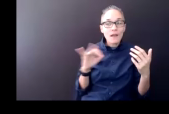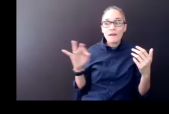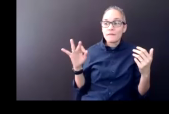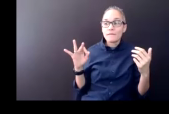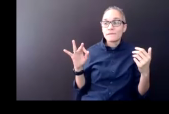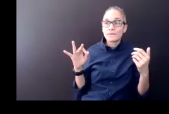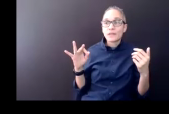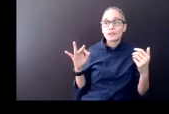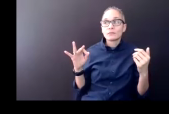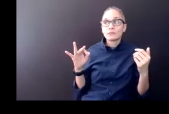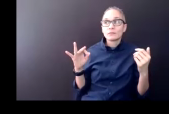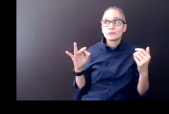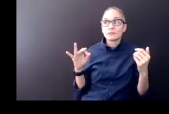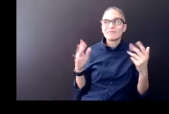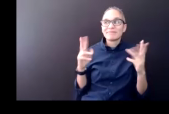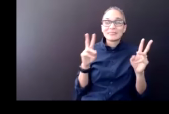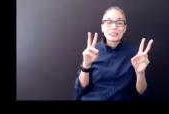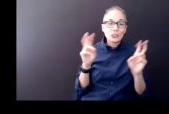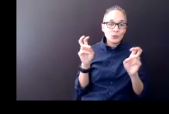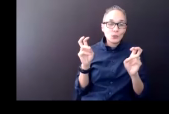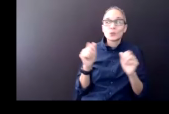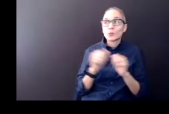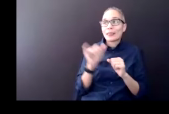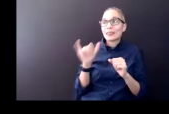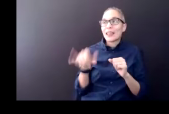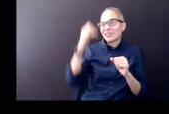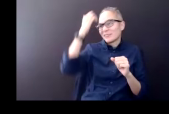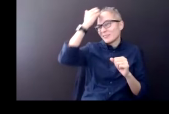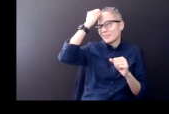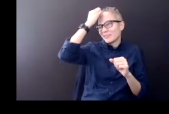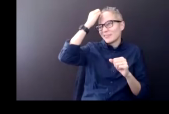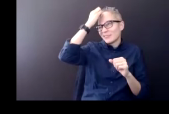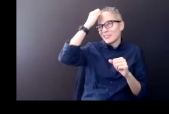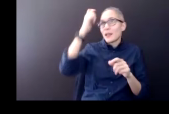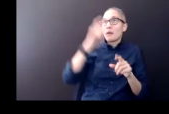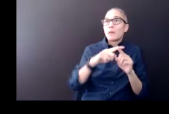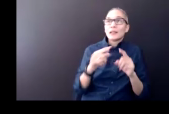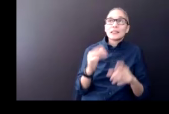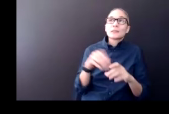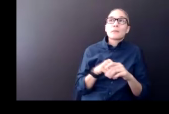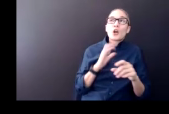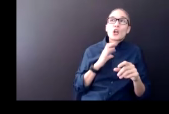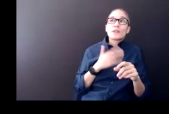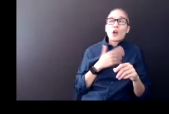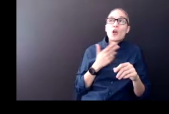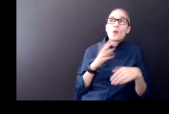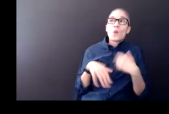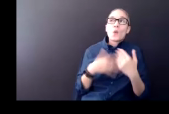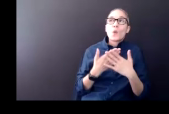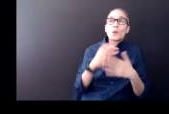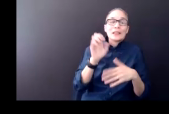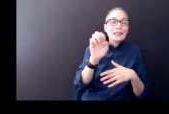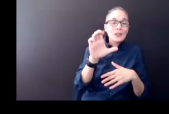of issues with all of that, but we'll talk about that later. But yes, it's a part of our ecosystem,